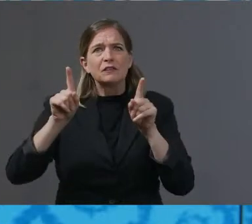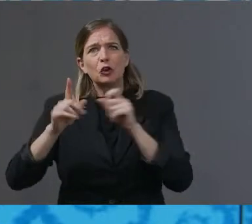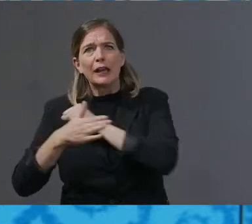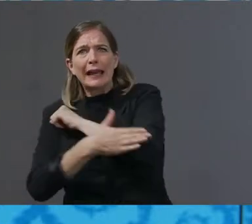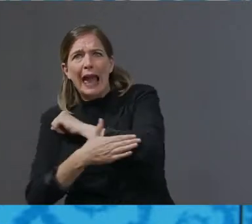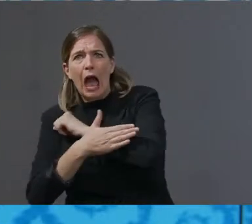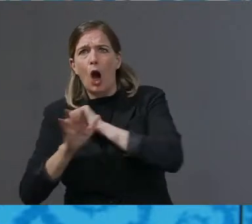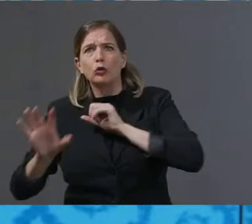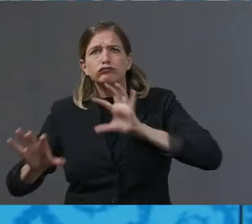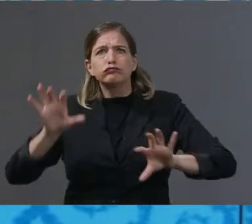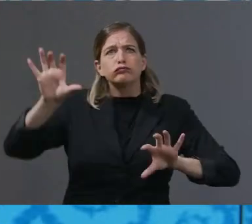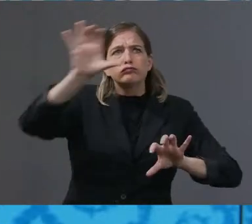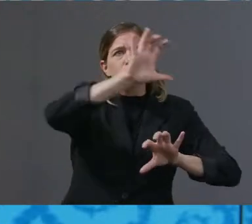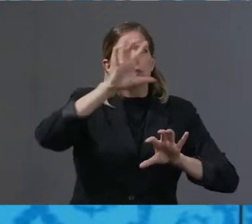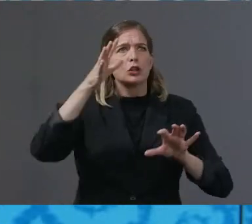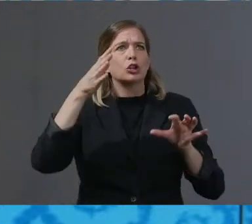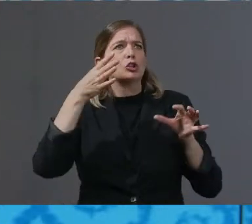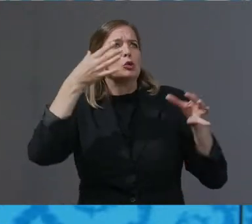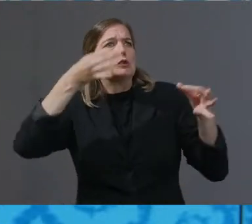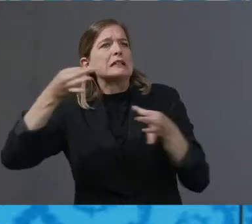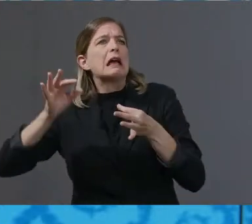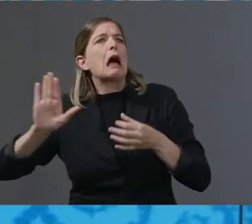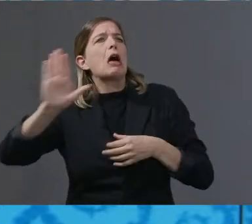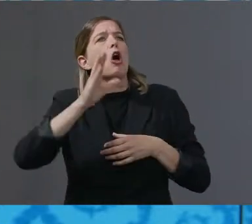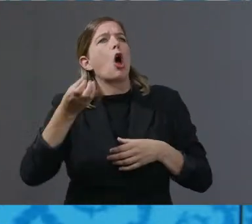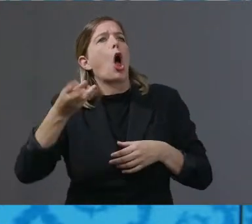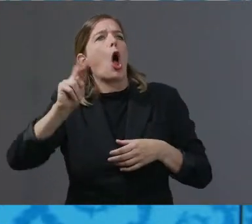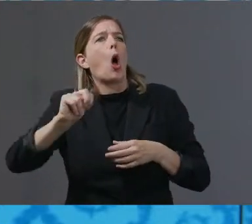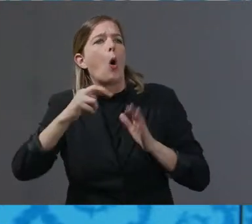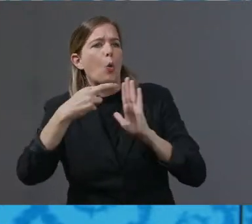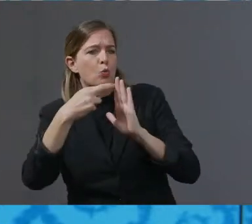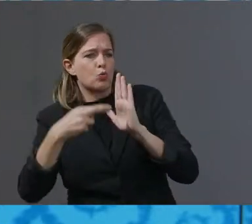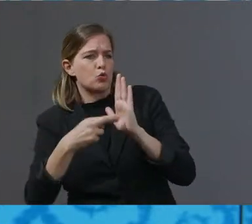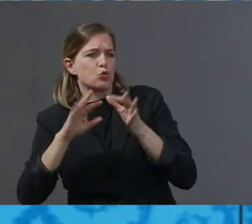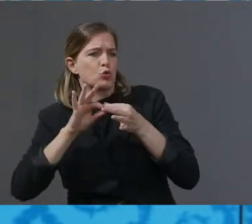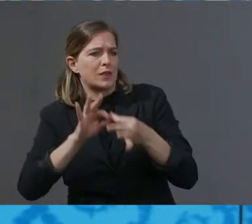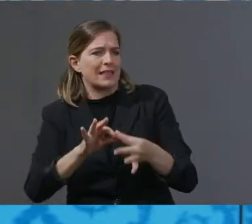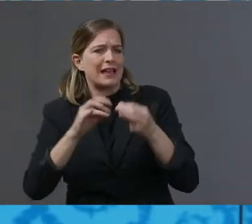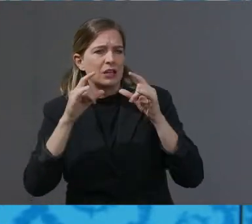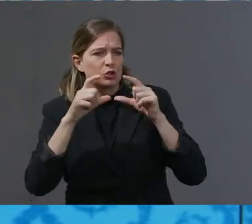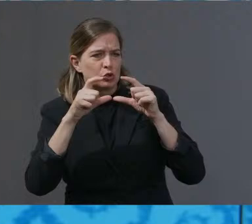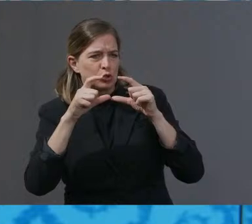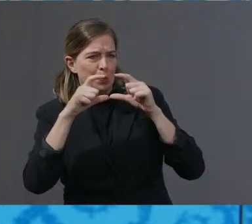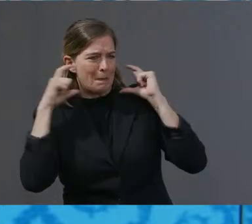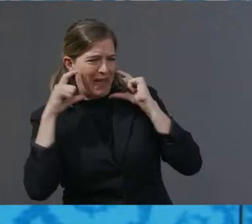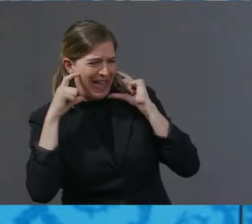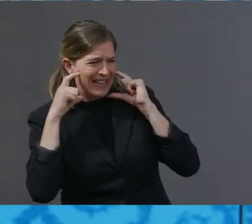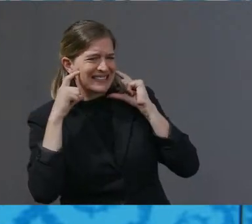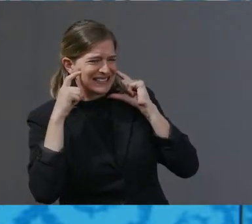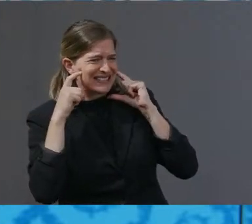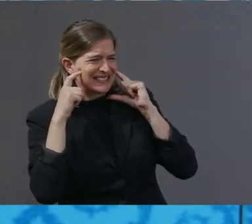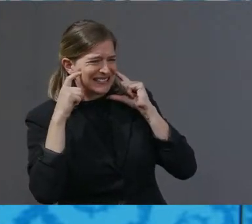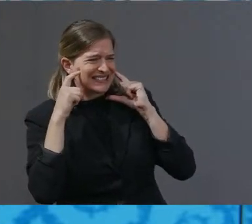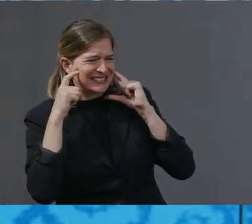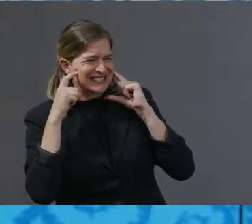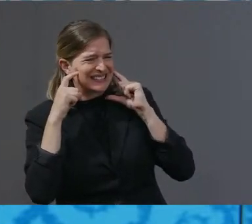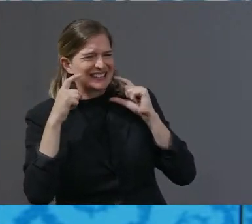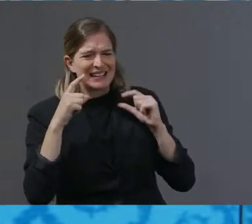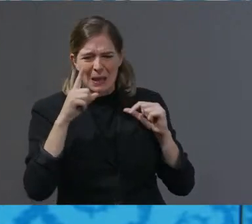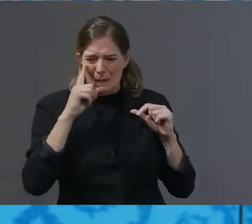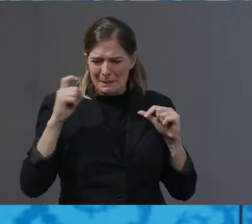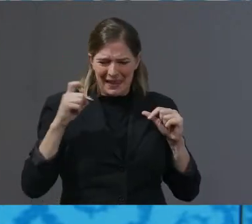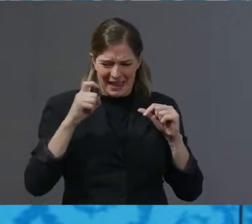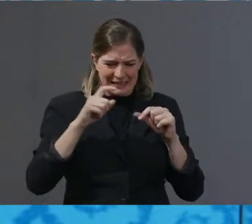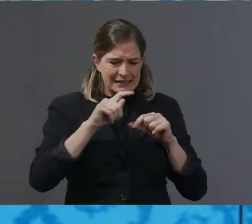their own rules when it comes to masks. This pandemic doesn't stop at the border between Tempe and